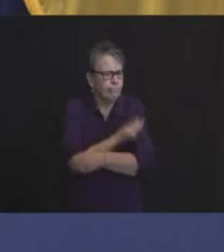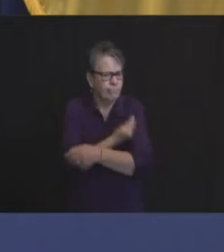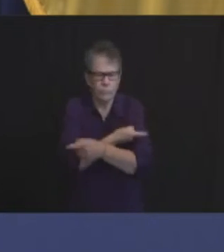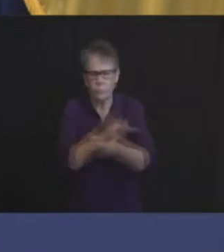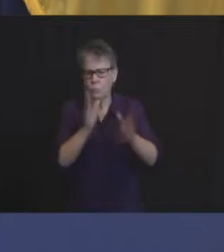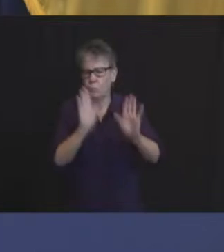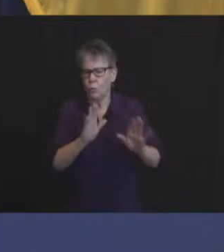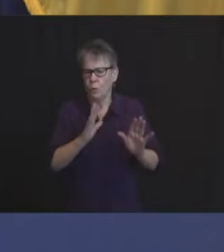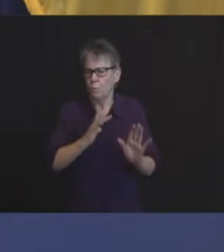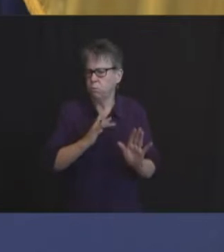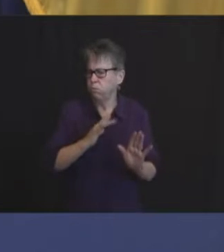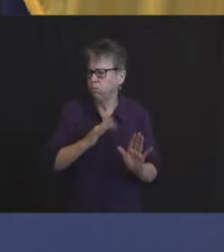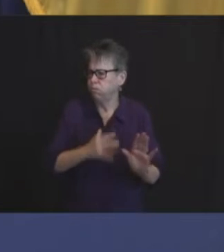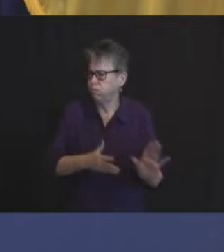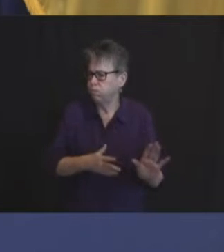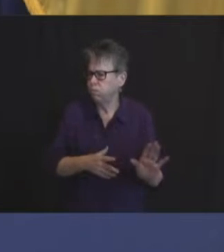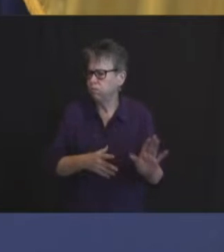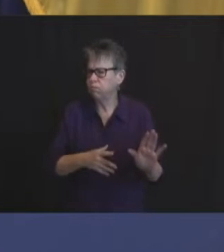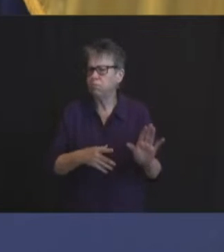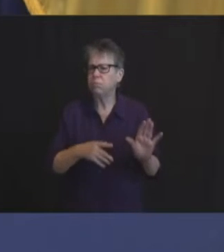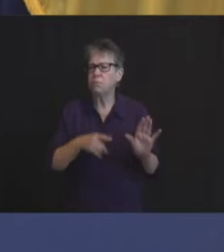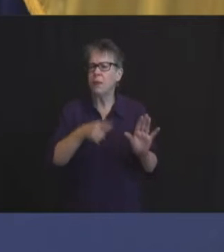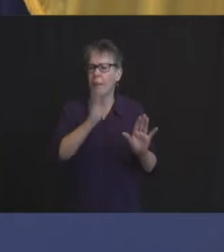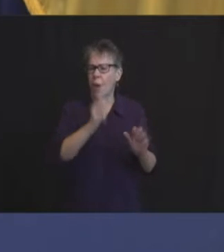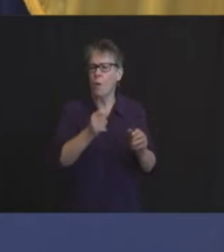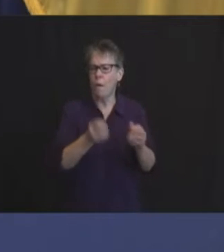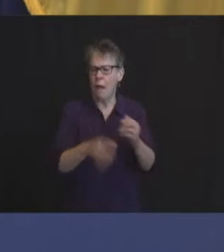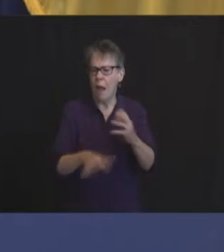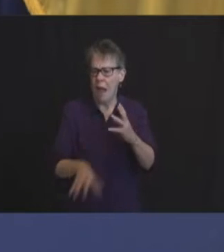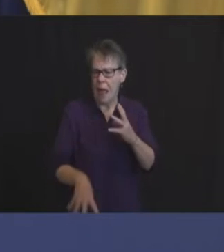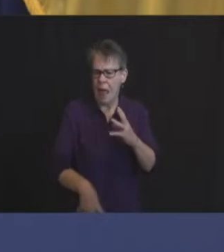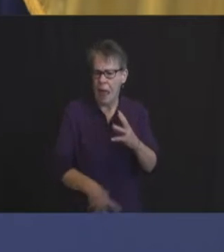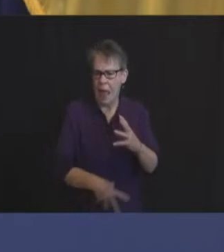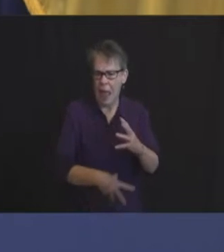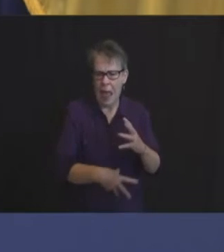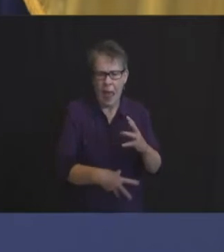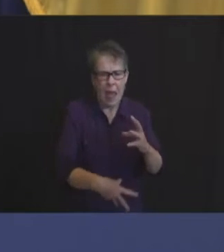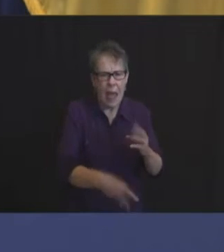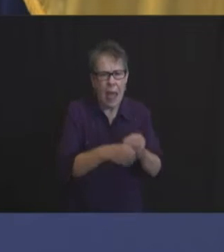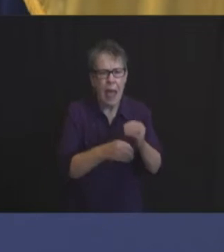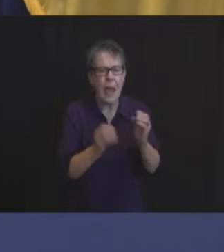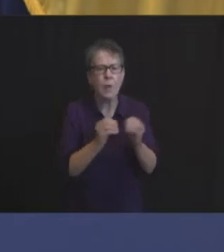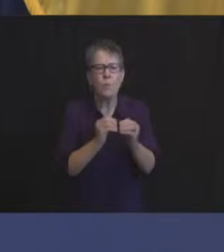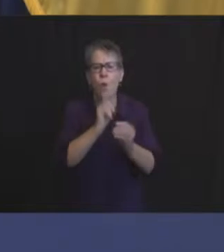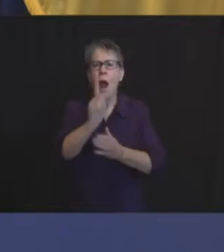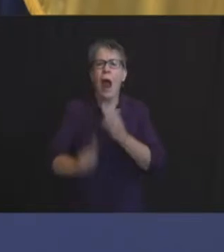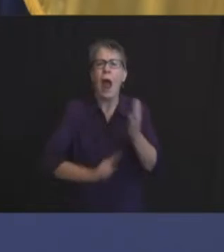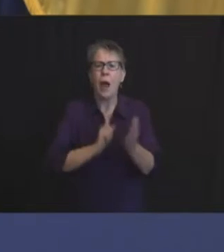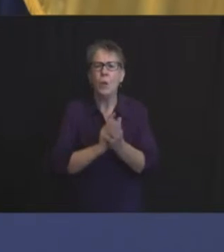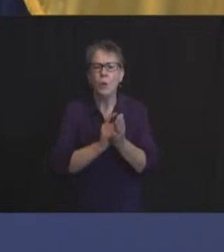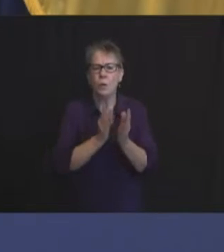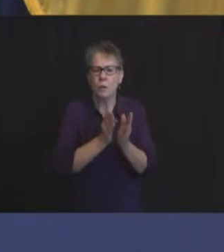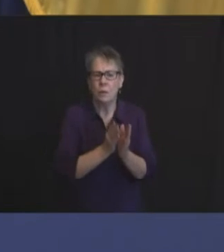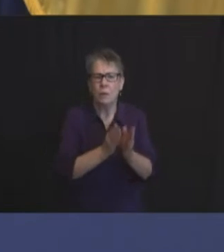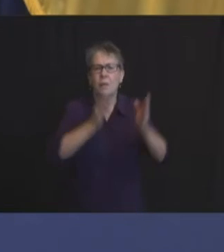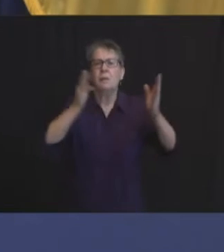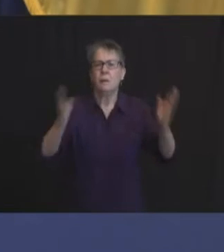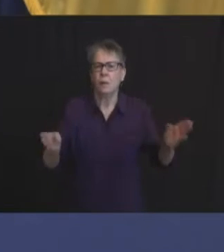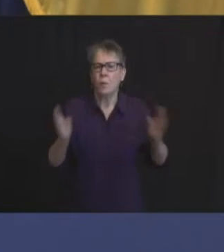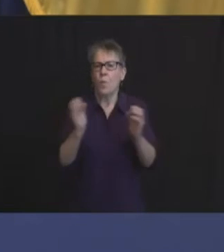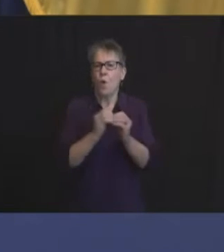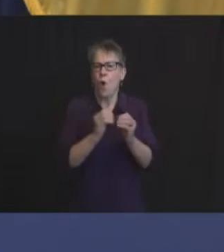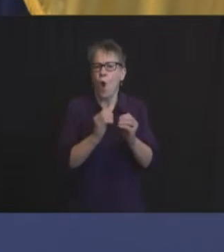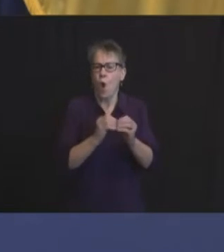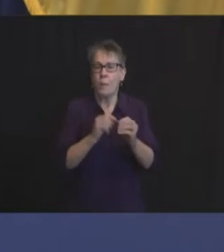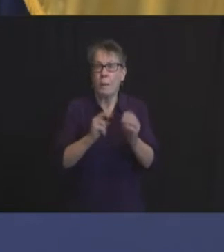few minutes ago by Judy. We also don't want to go into a no appointments mindset, which we're seeing the price that is paid